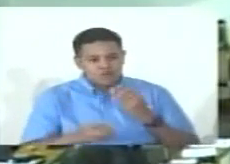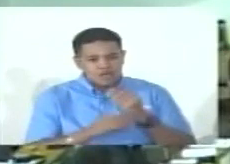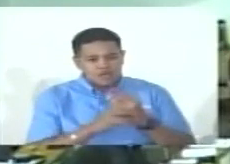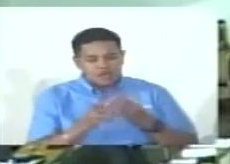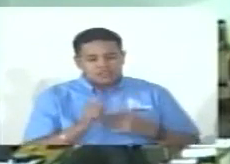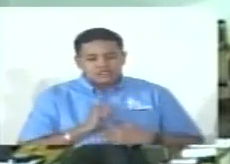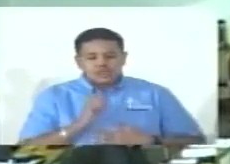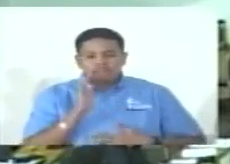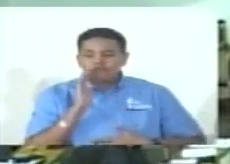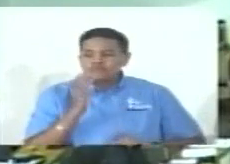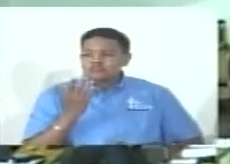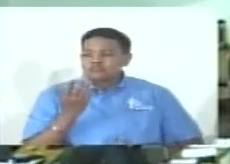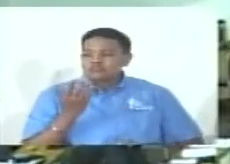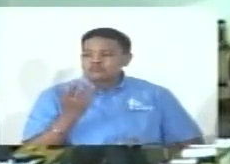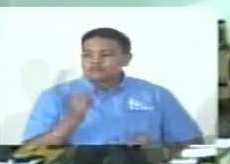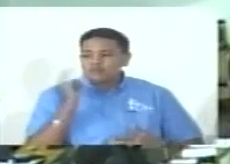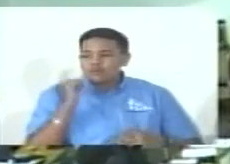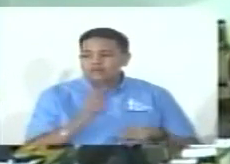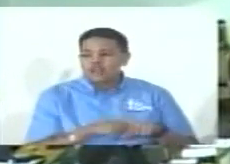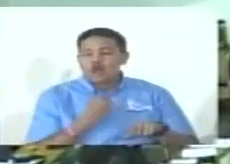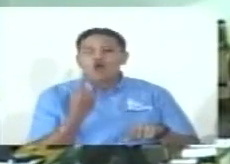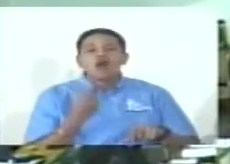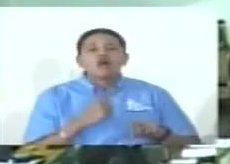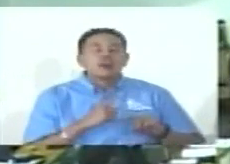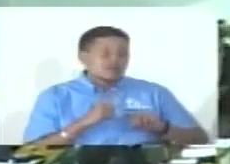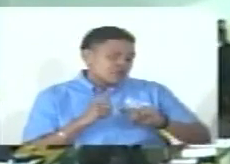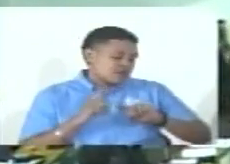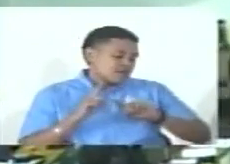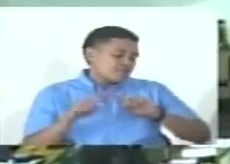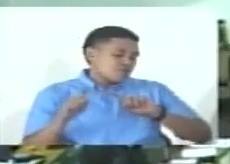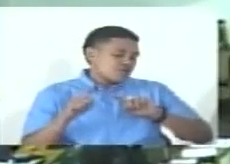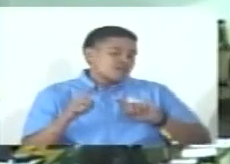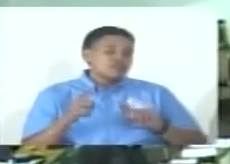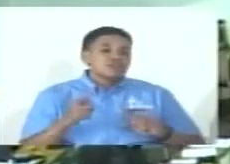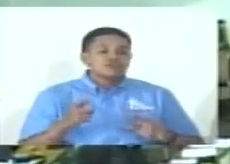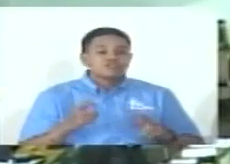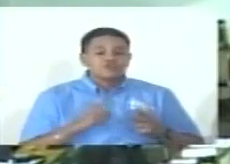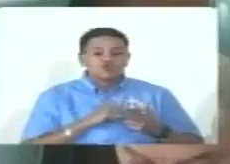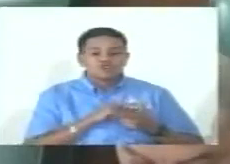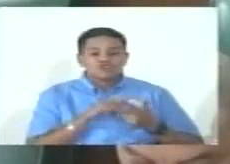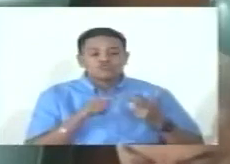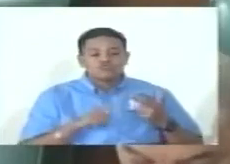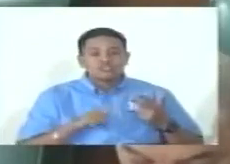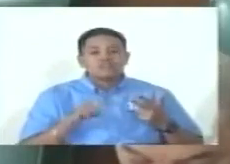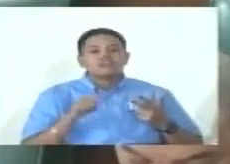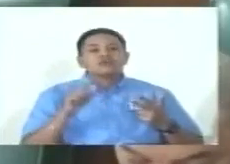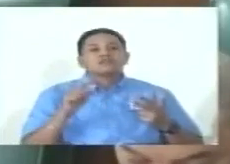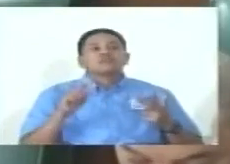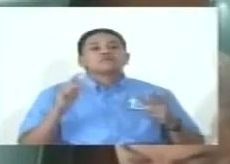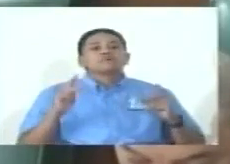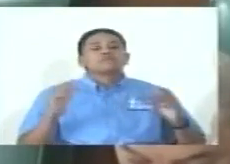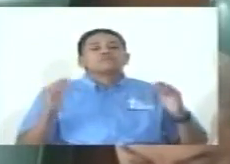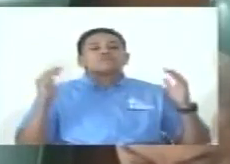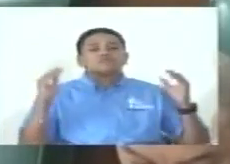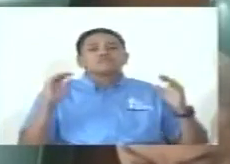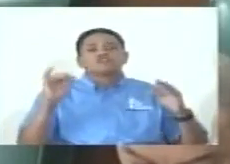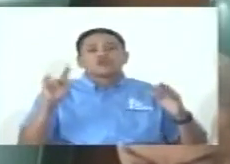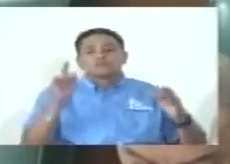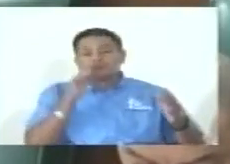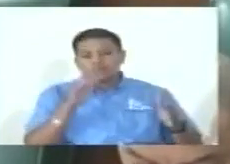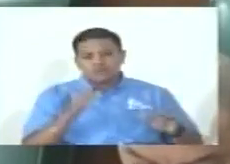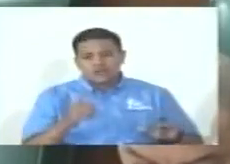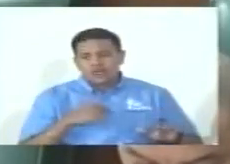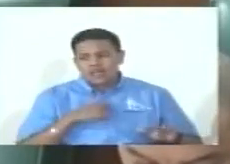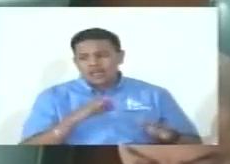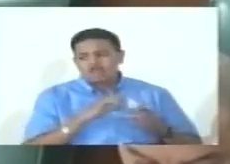I won't be long, but all three stalwarts of the Jamaica Labour Party that we have lost, I can